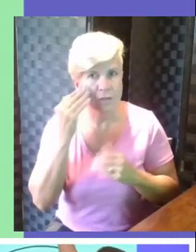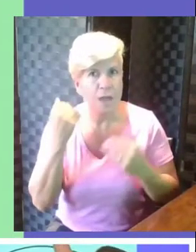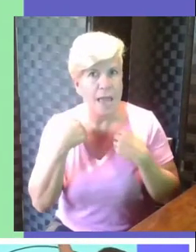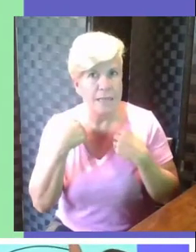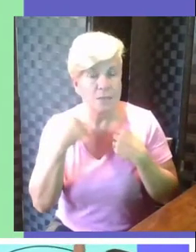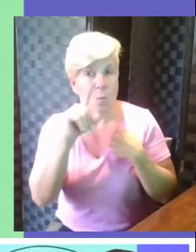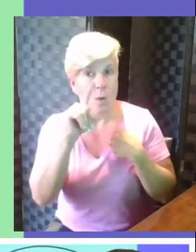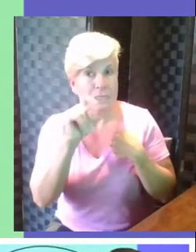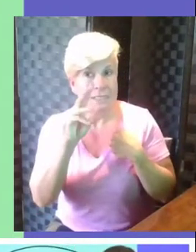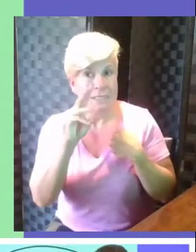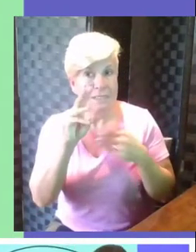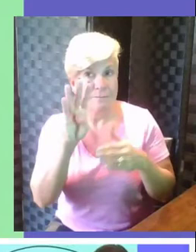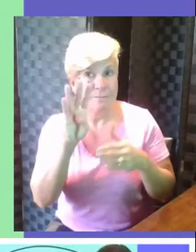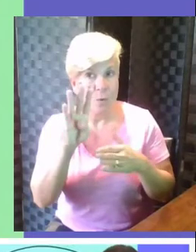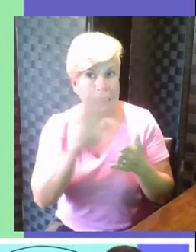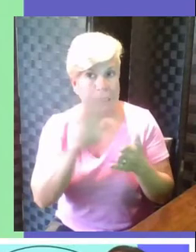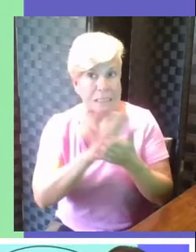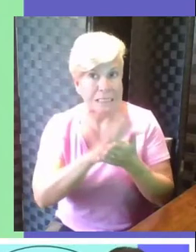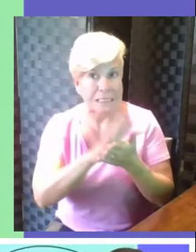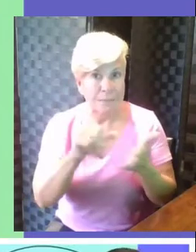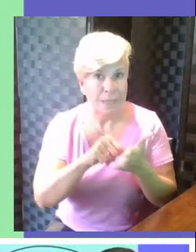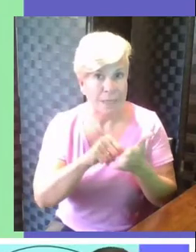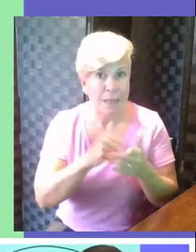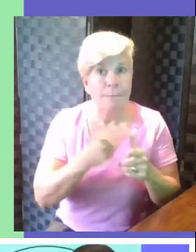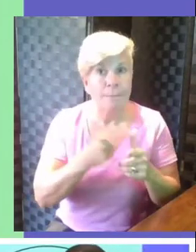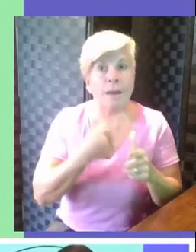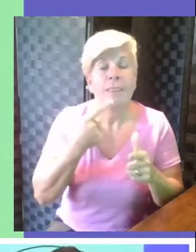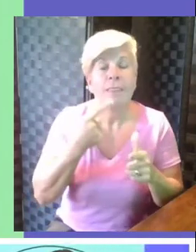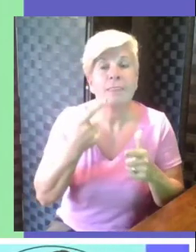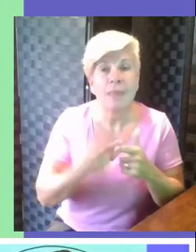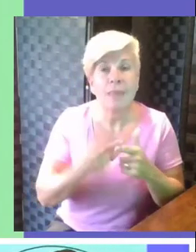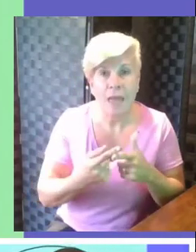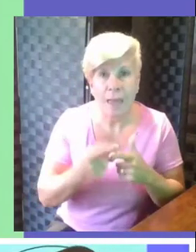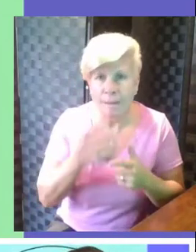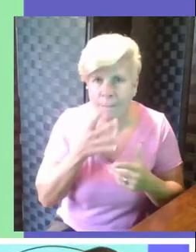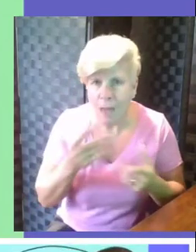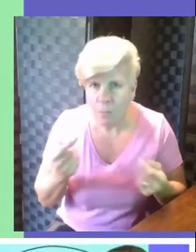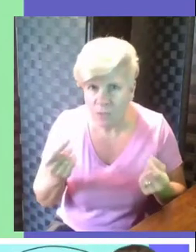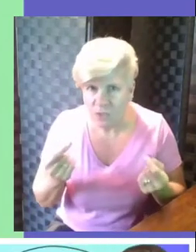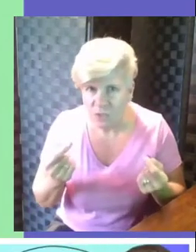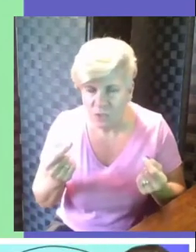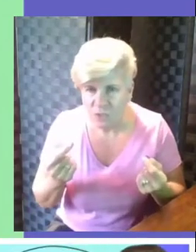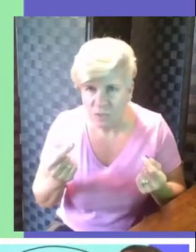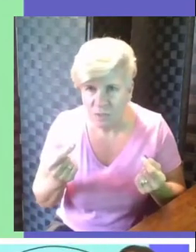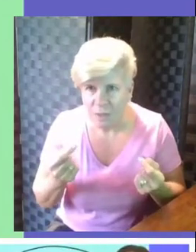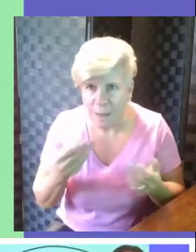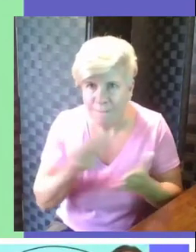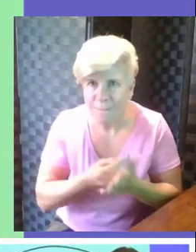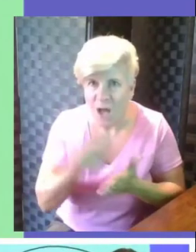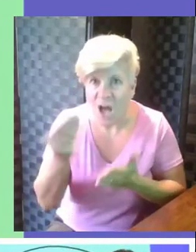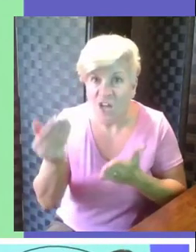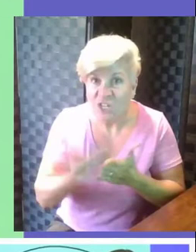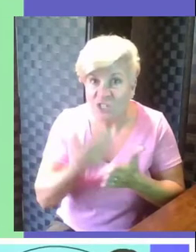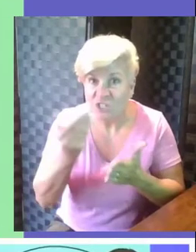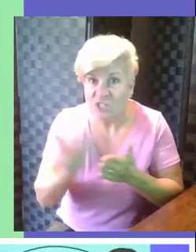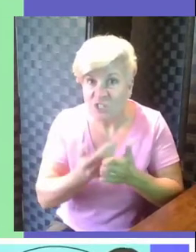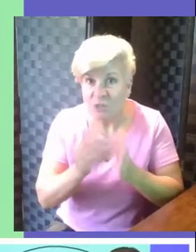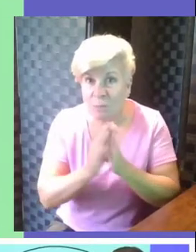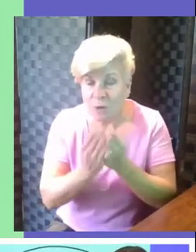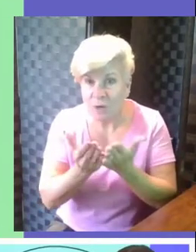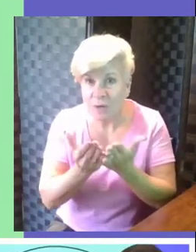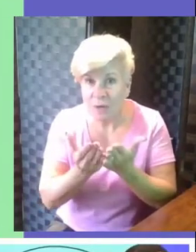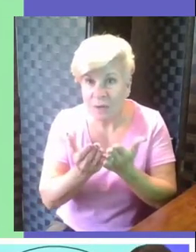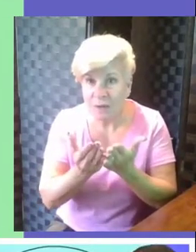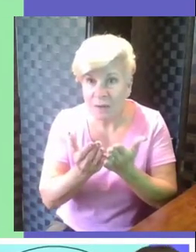has 164 clean pages, but then what did her mom do? Mom went out and bought her a new